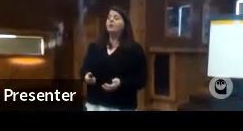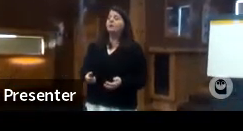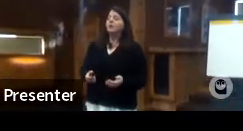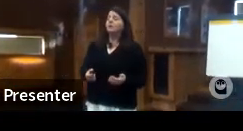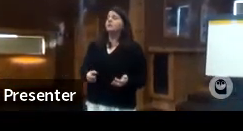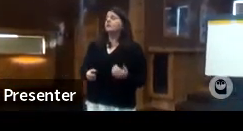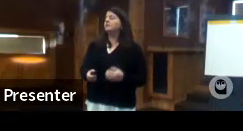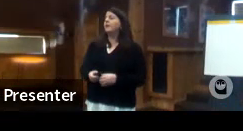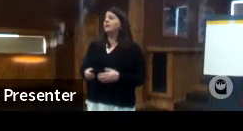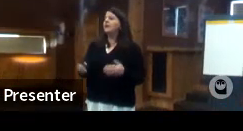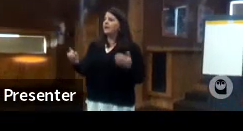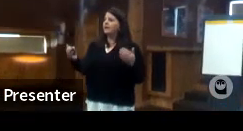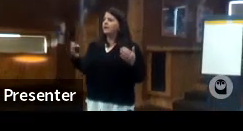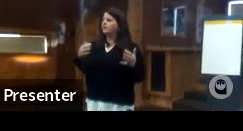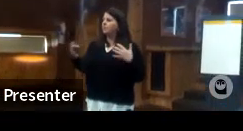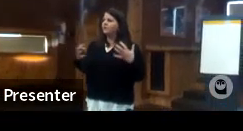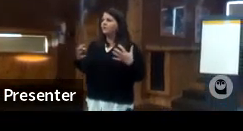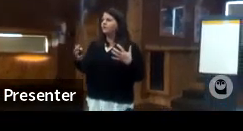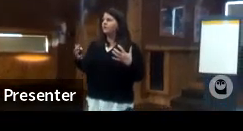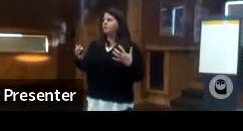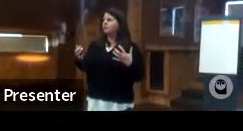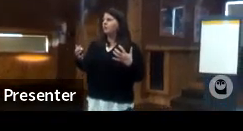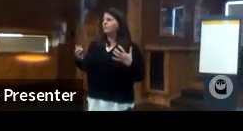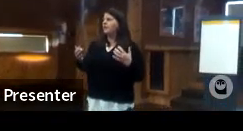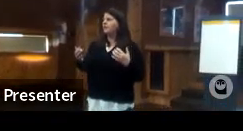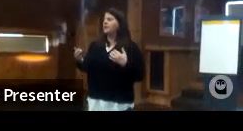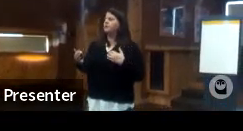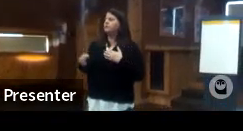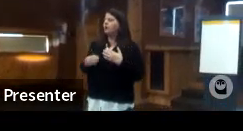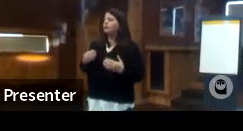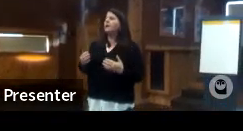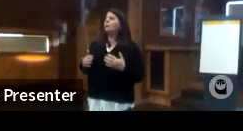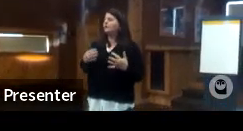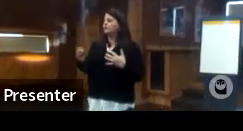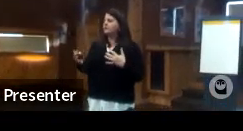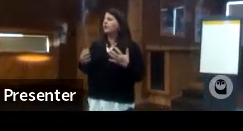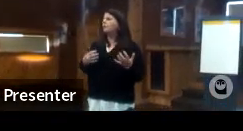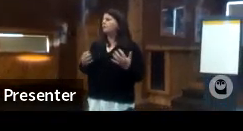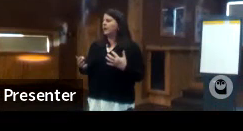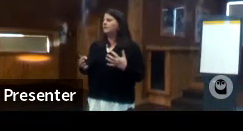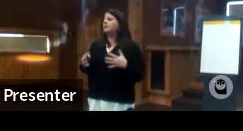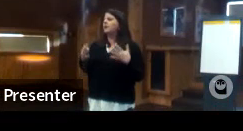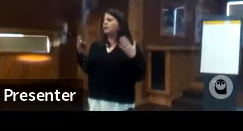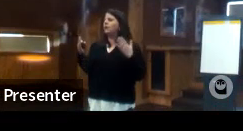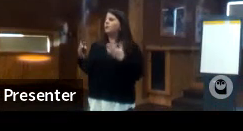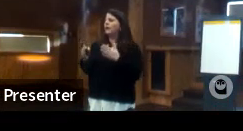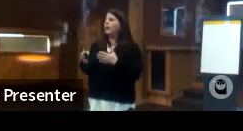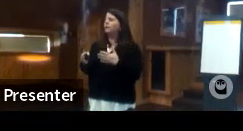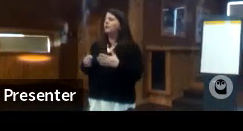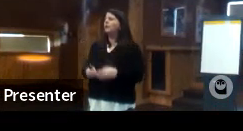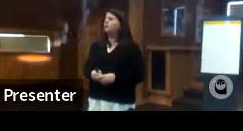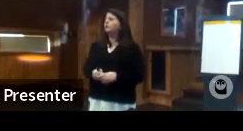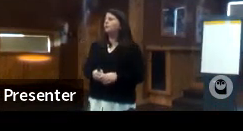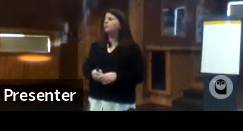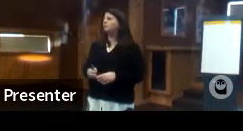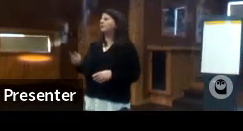to be hard to testify. But again, your prosecutor is going to be aware of that. And you can talk about what you can say, what you can't say, and